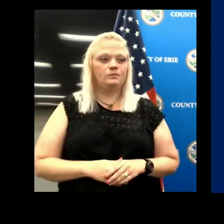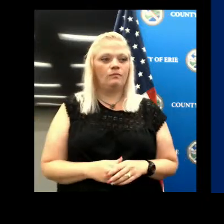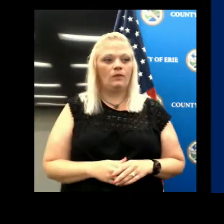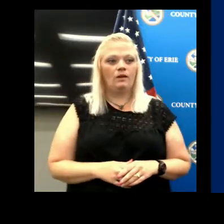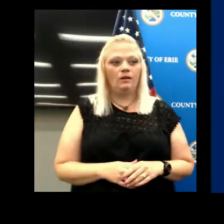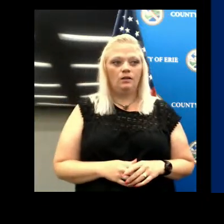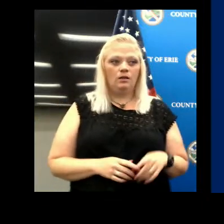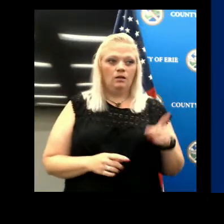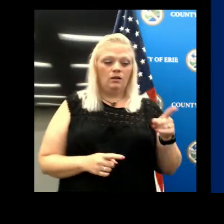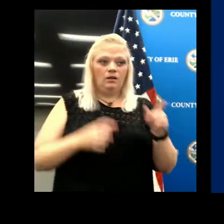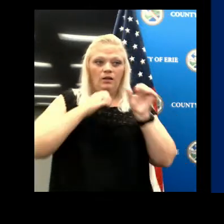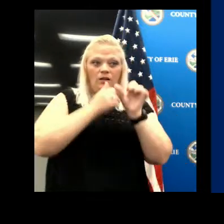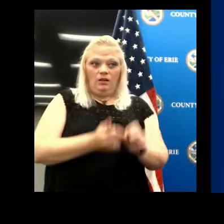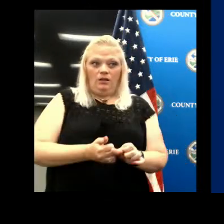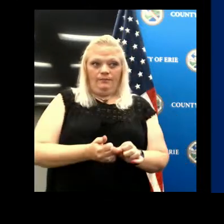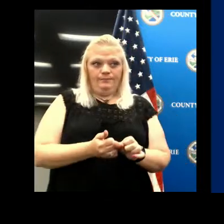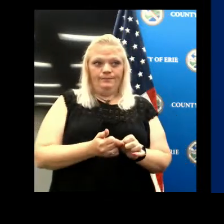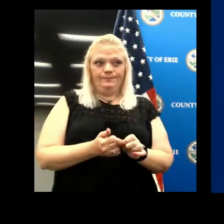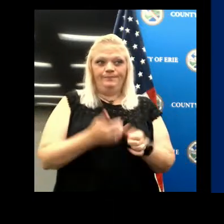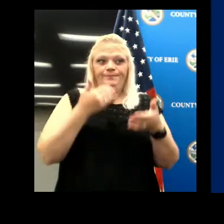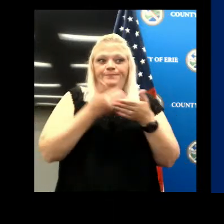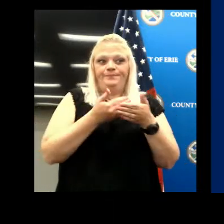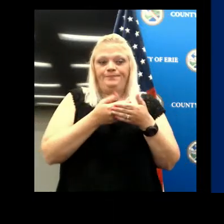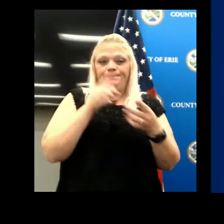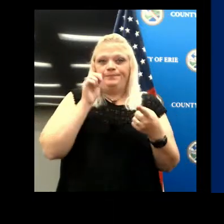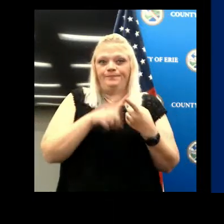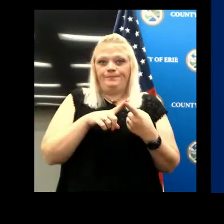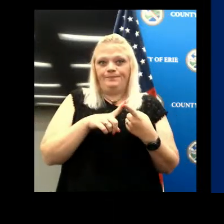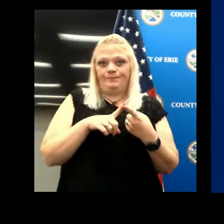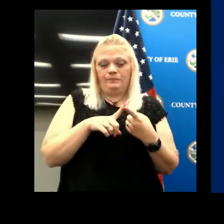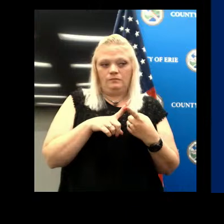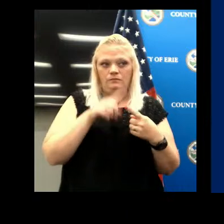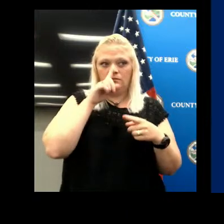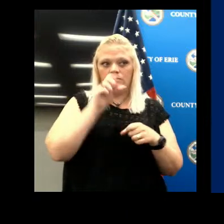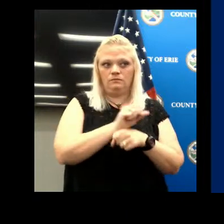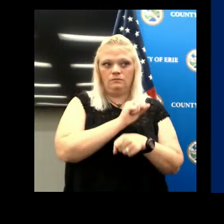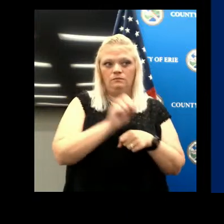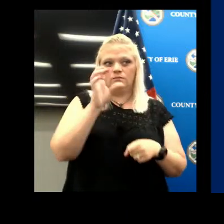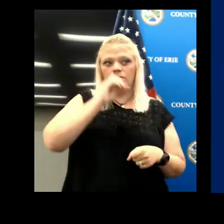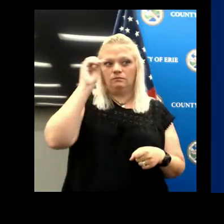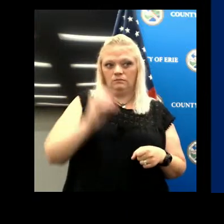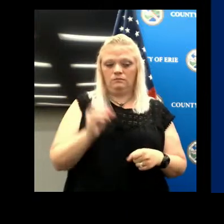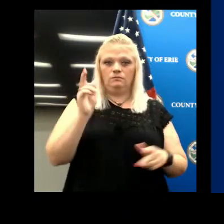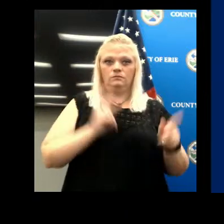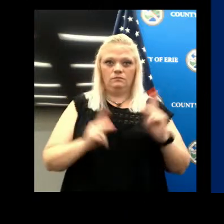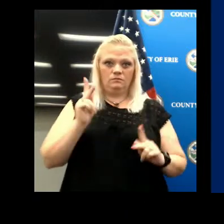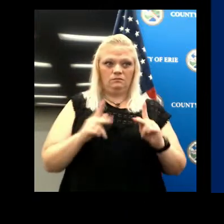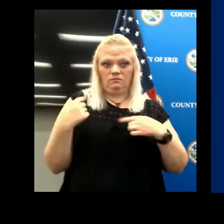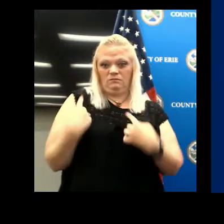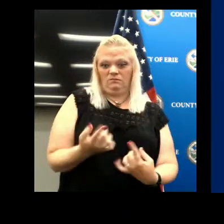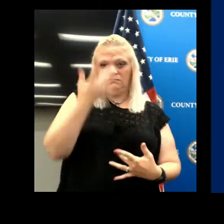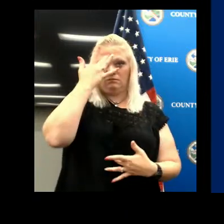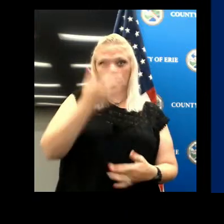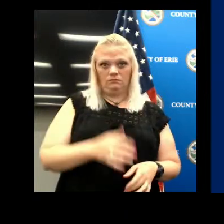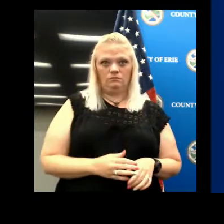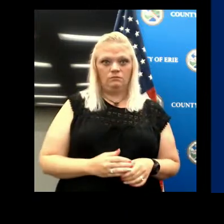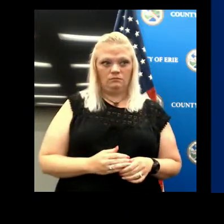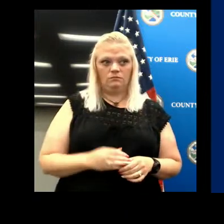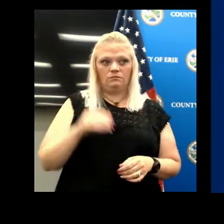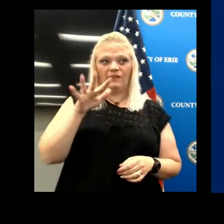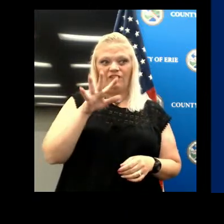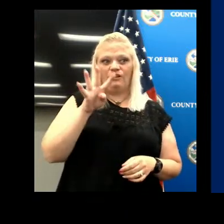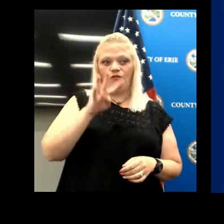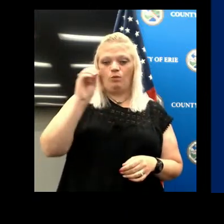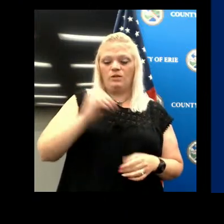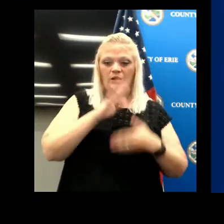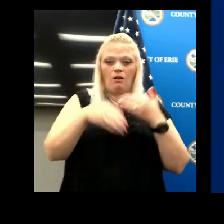Mortality data, this follows very closely to the actual percentage of individuals who've been sick. 54%